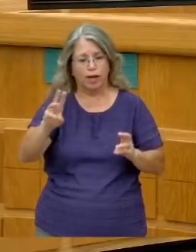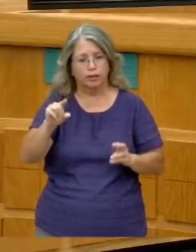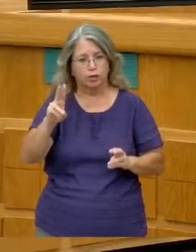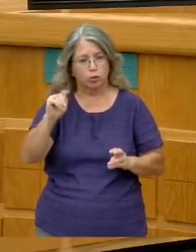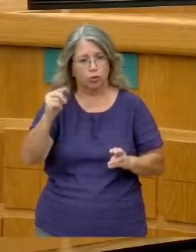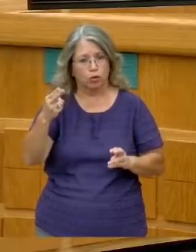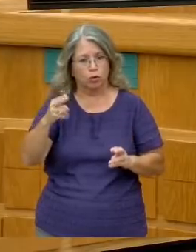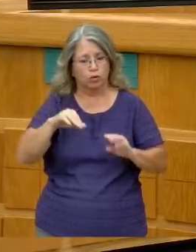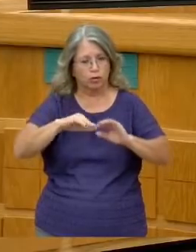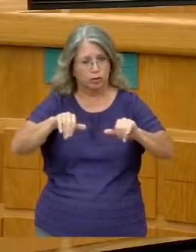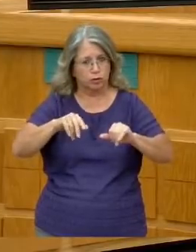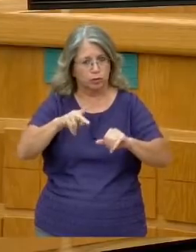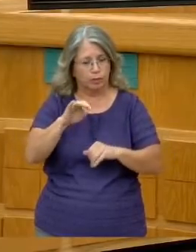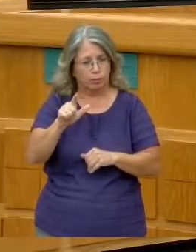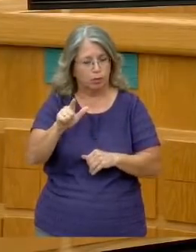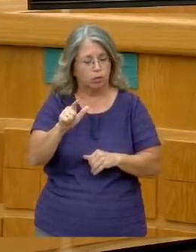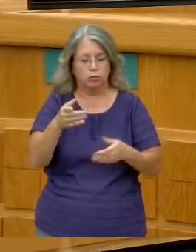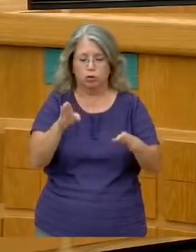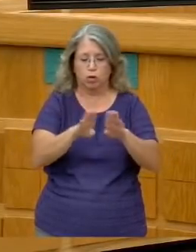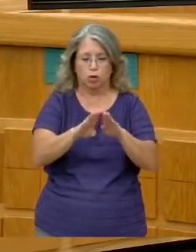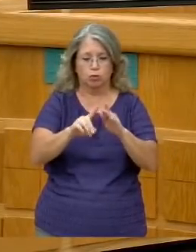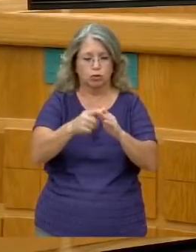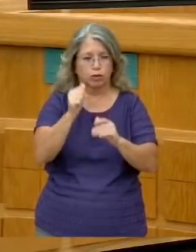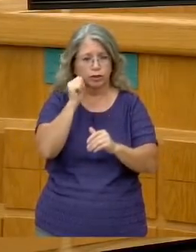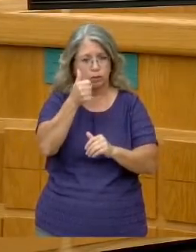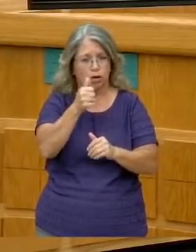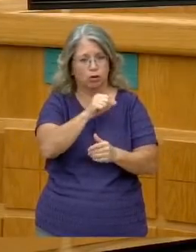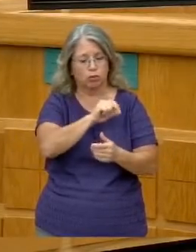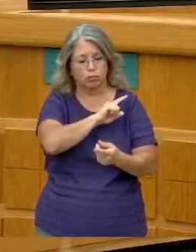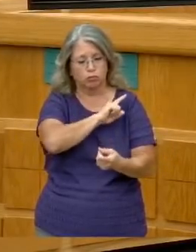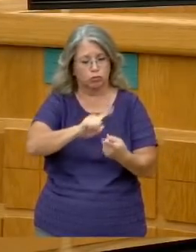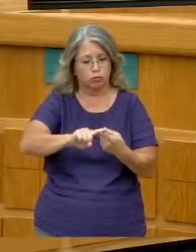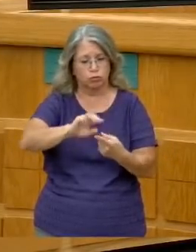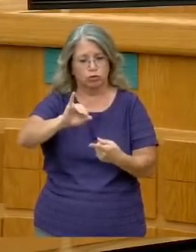6 pools are closed effective tomorrow through July 31.